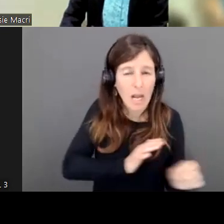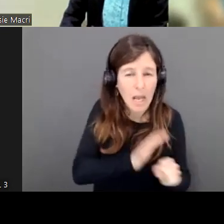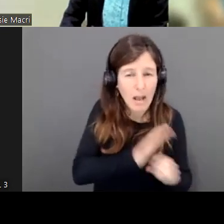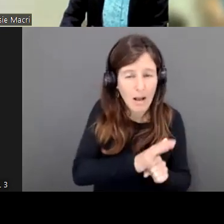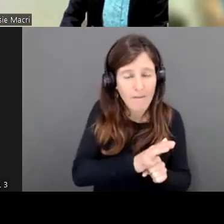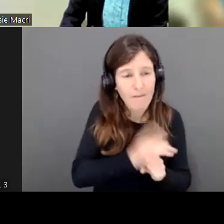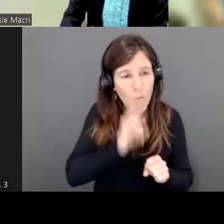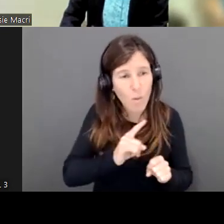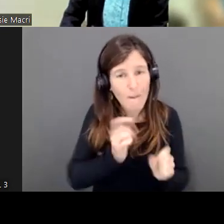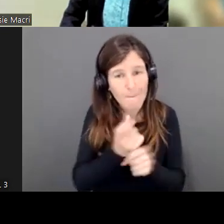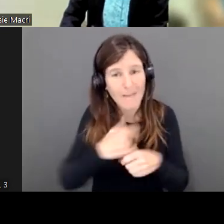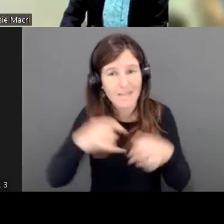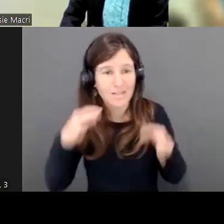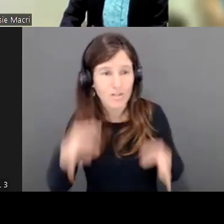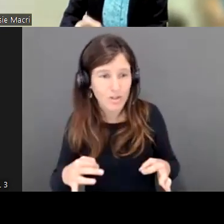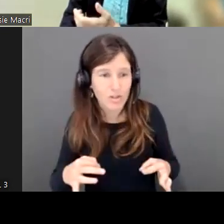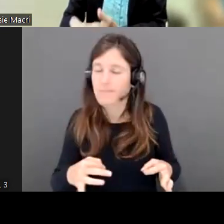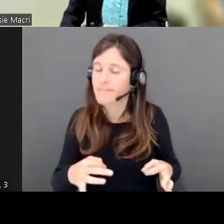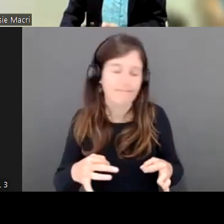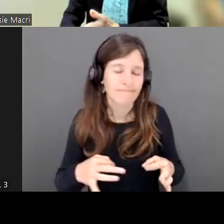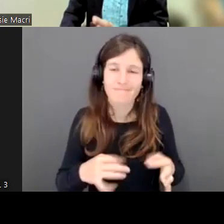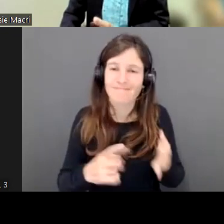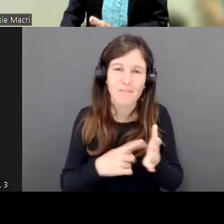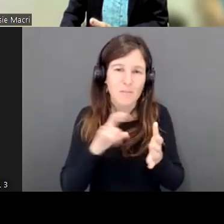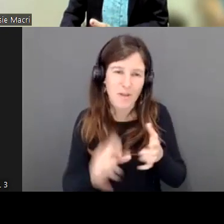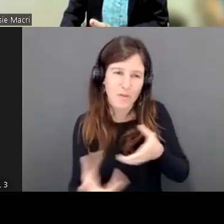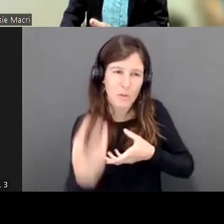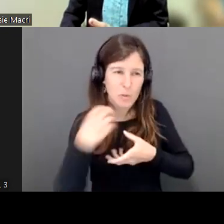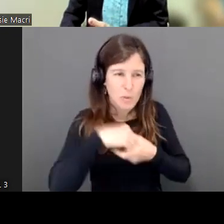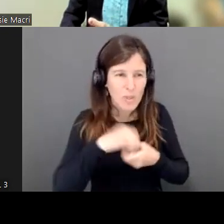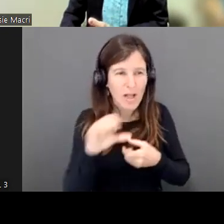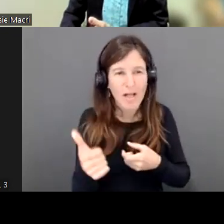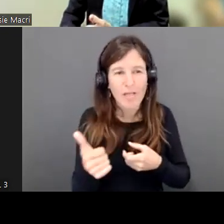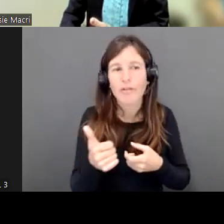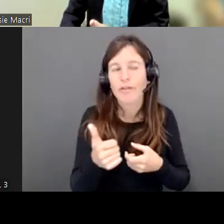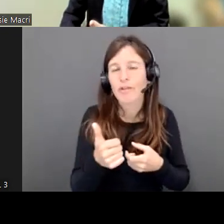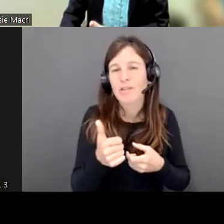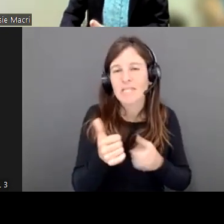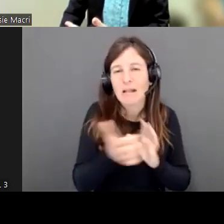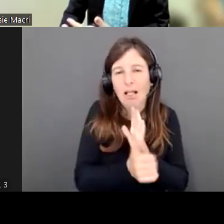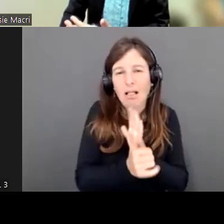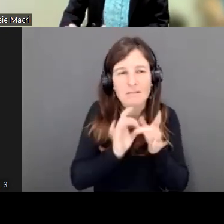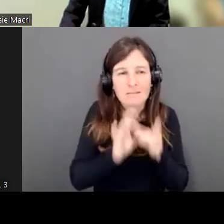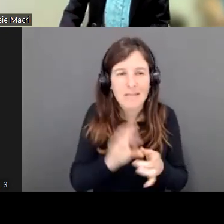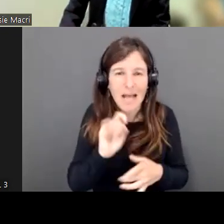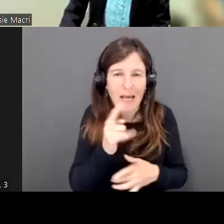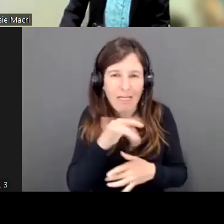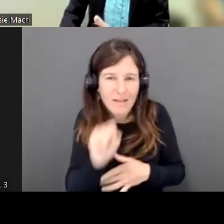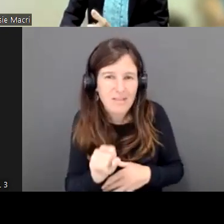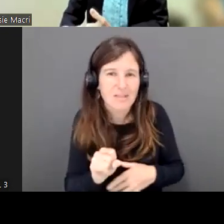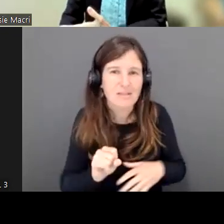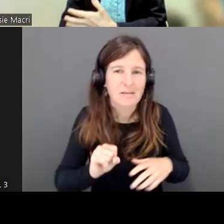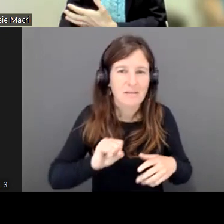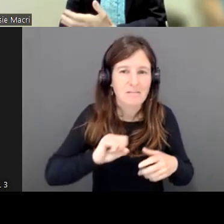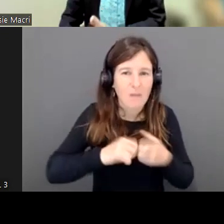And medicine and its practice are not value neutral, right? There's certain things that are more clear in medicine that if if we have an